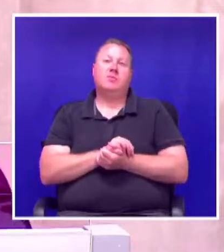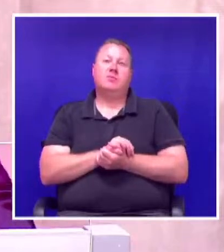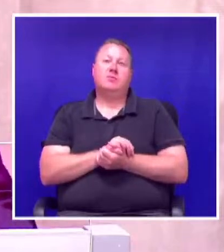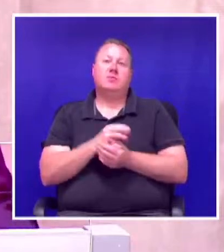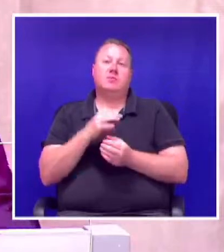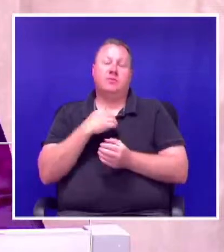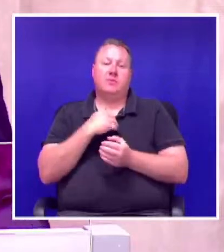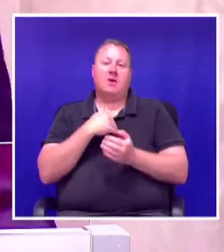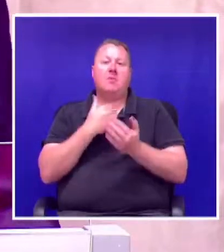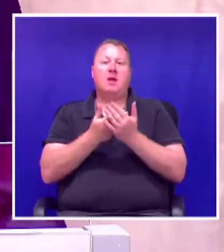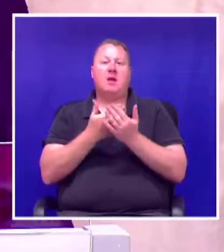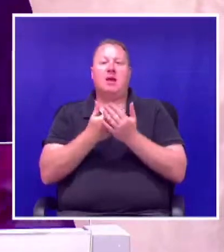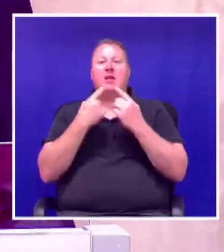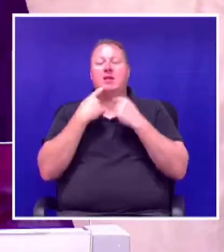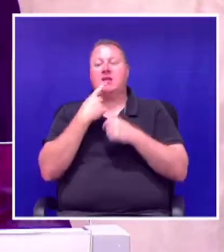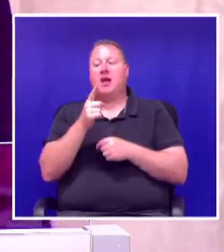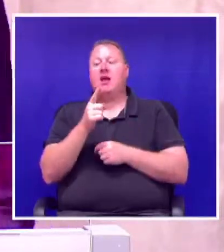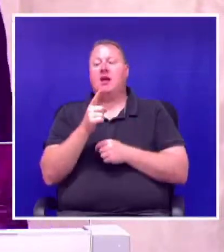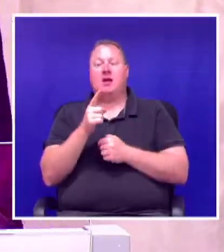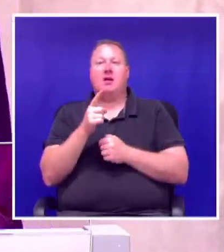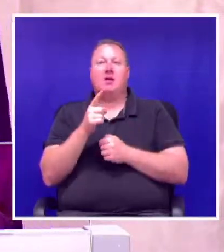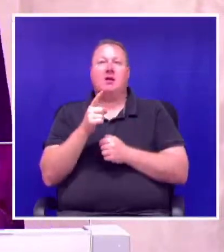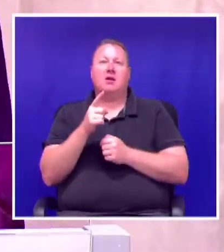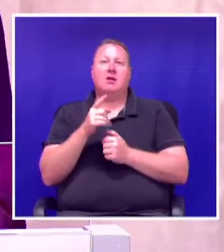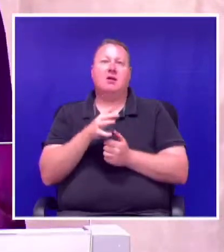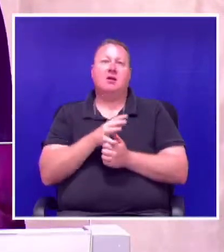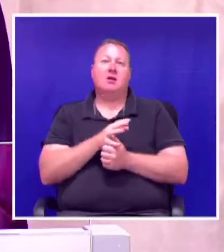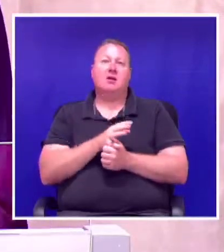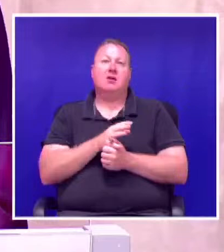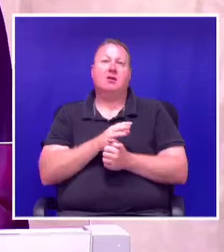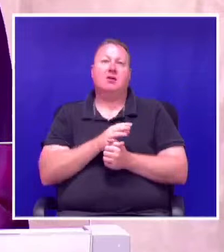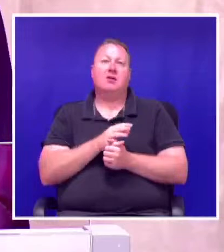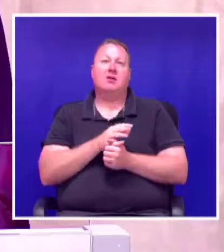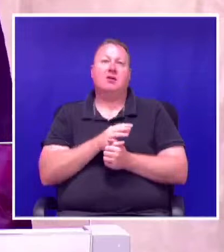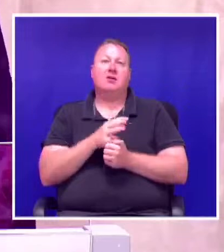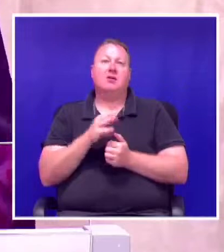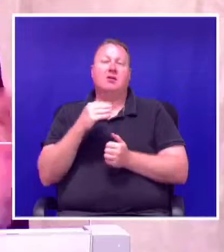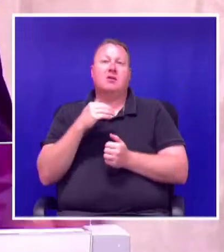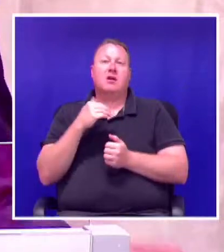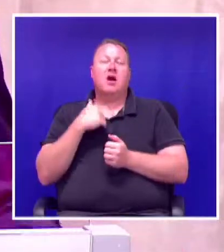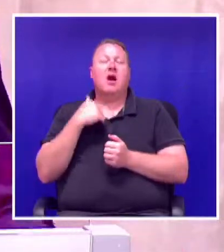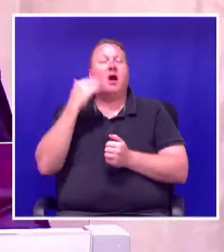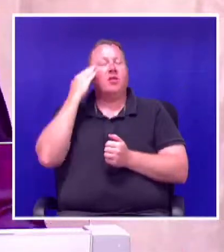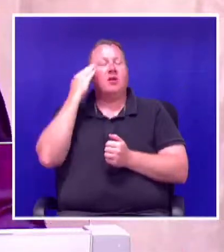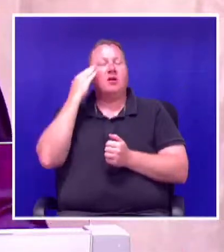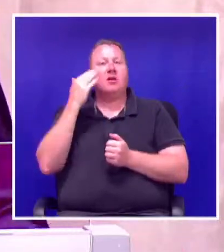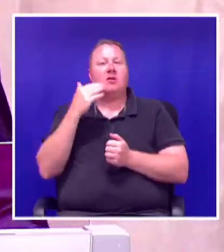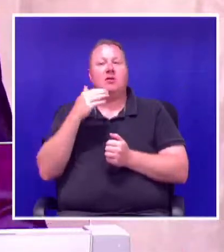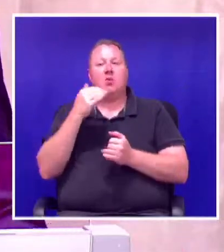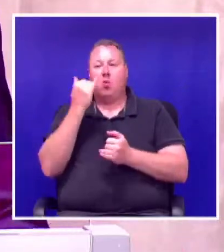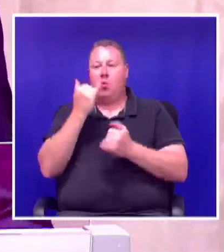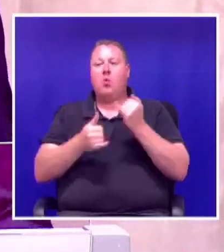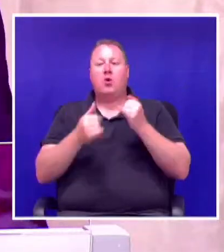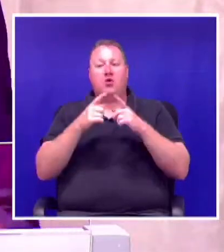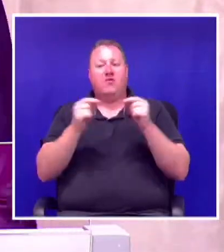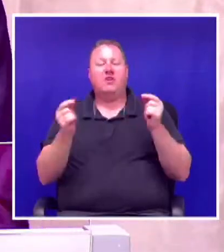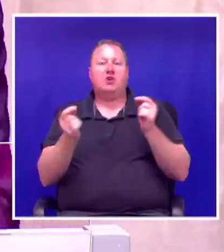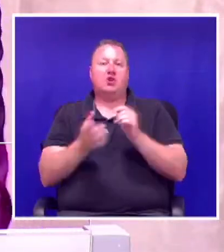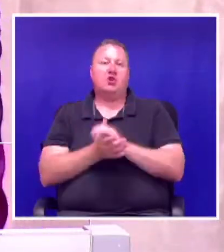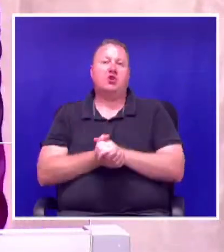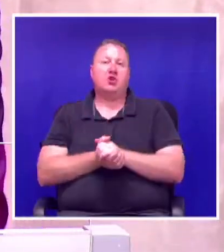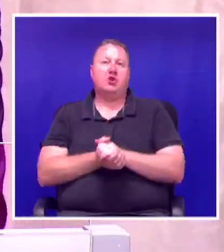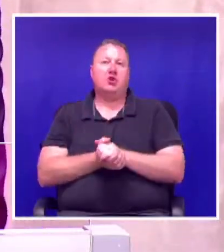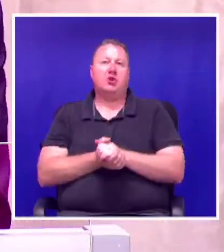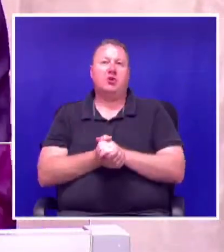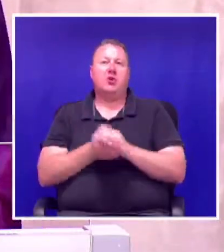without doubt that I think we have gone past the worst, and